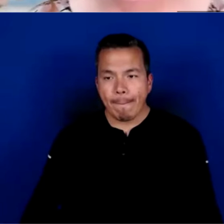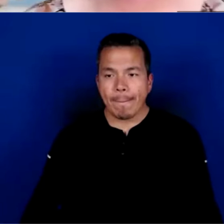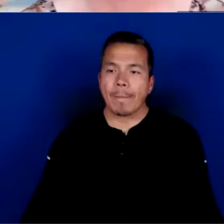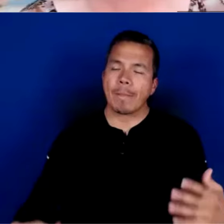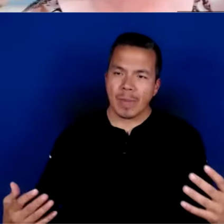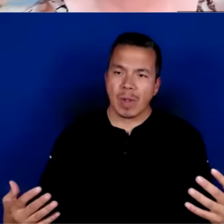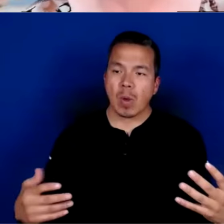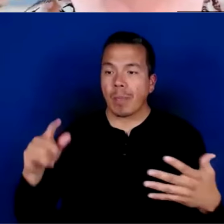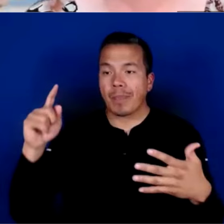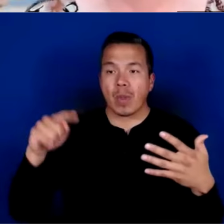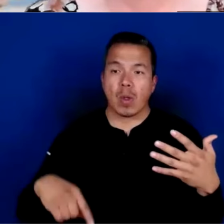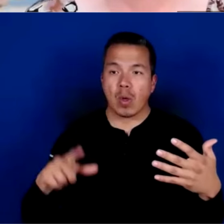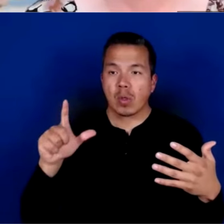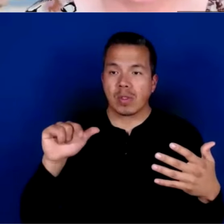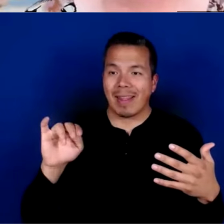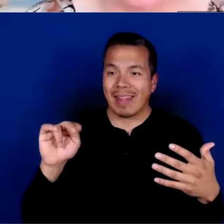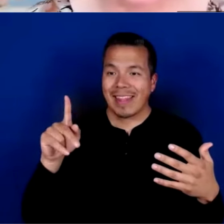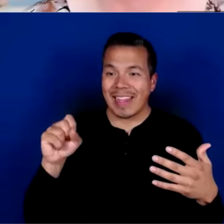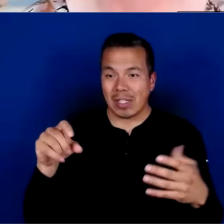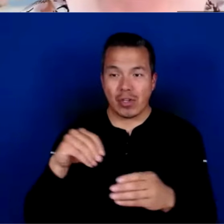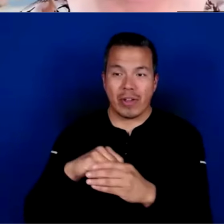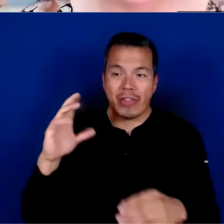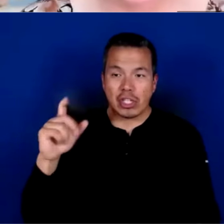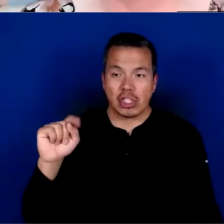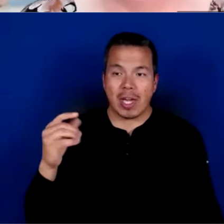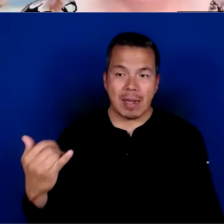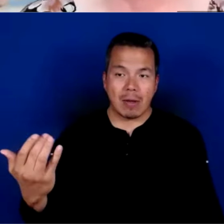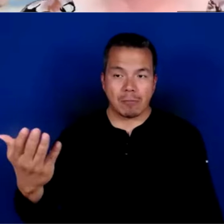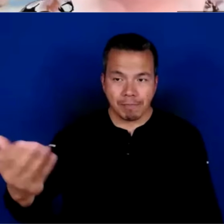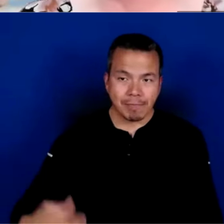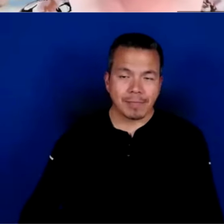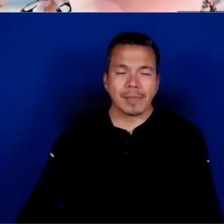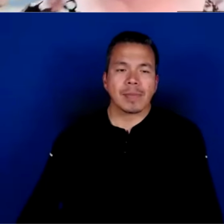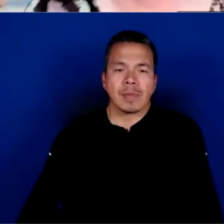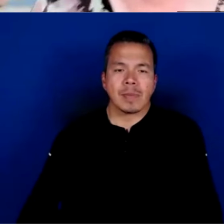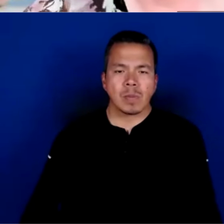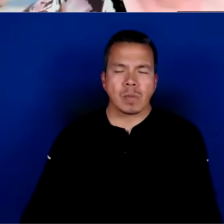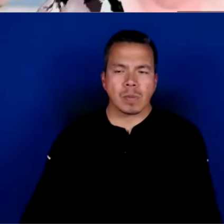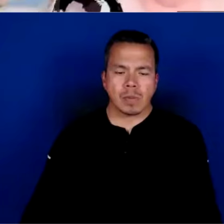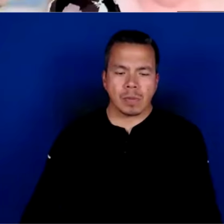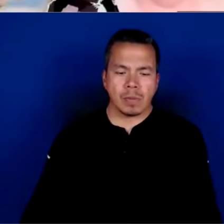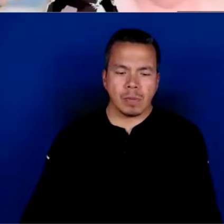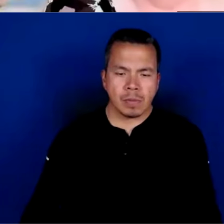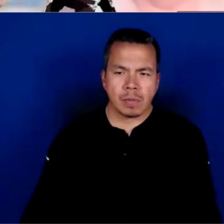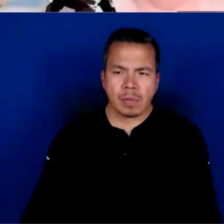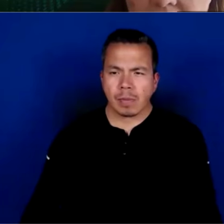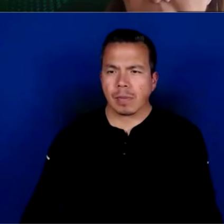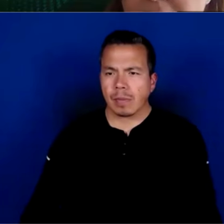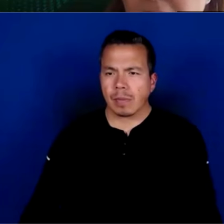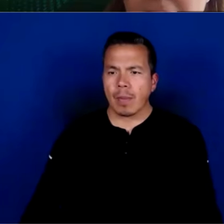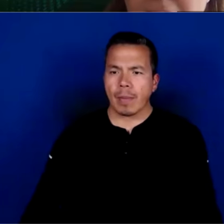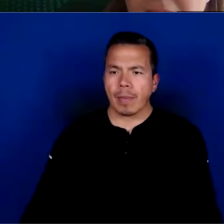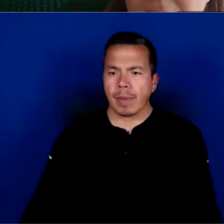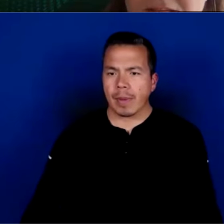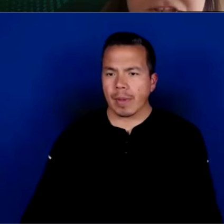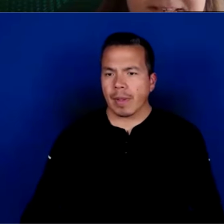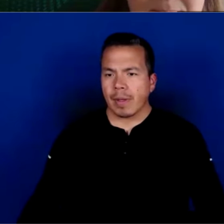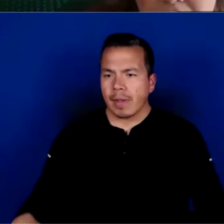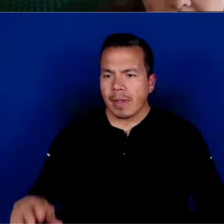those links in the chat box. So you guys will have the links to the SSDI session. Okay,